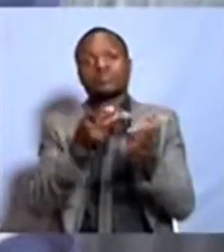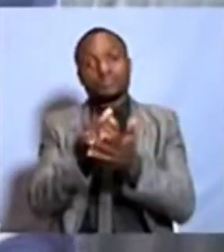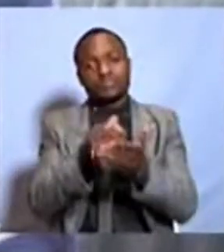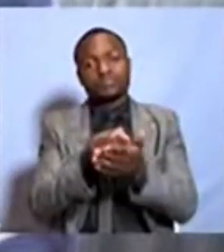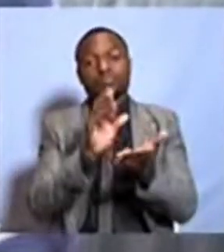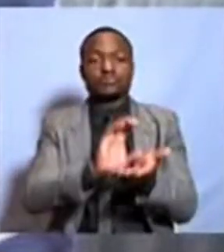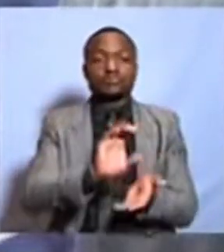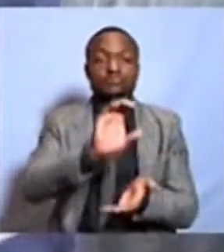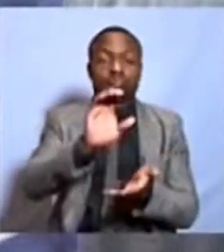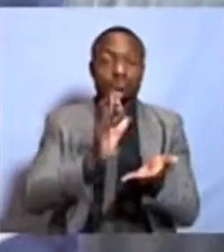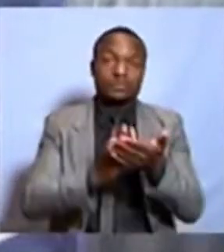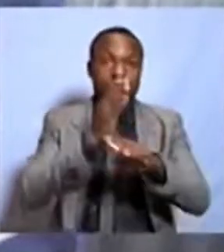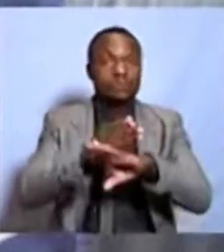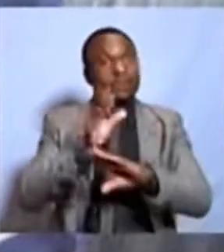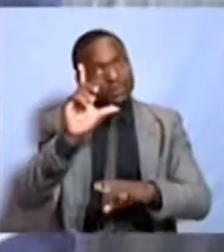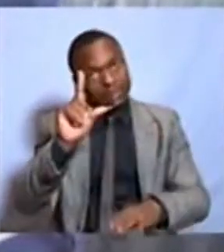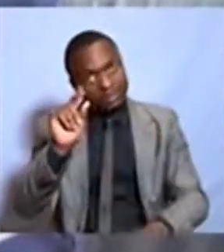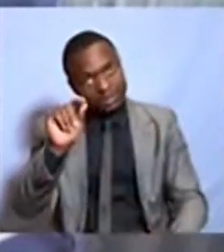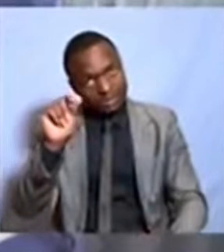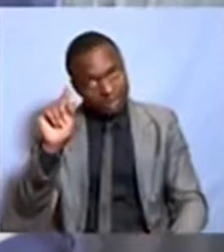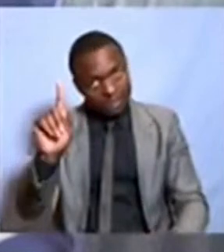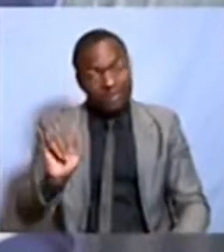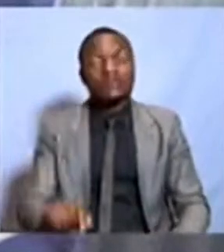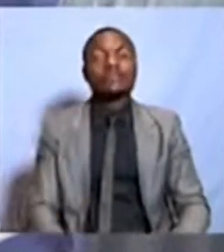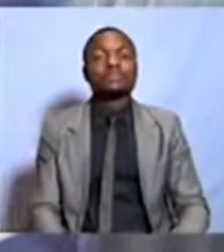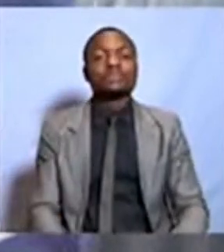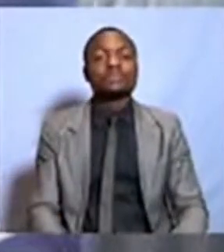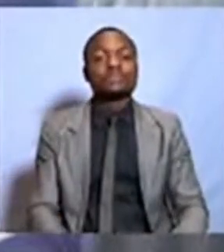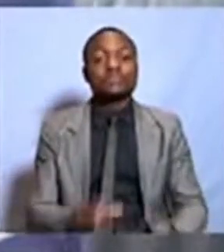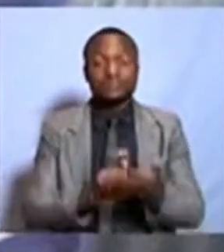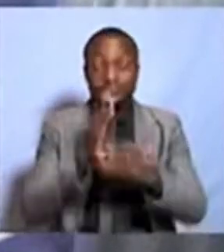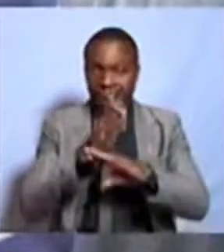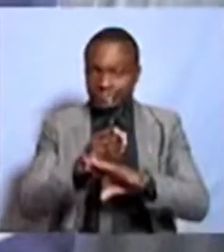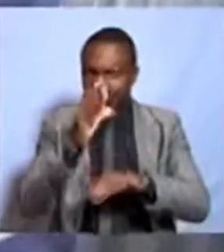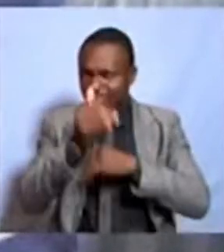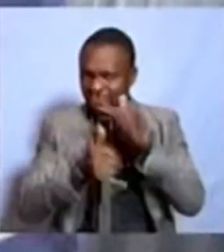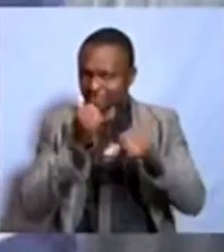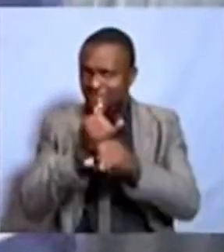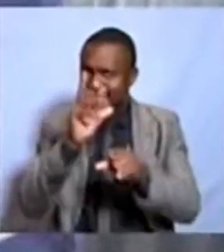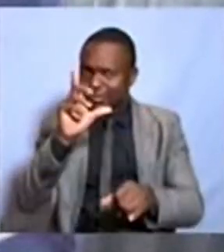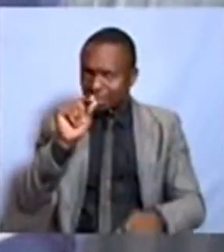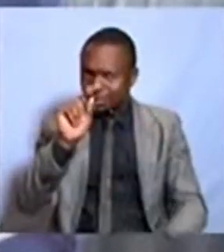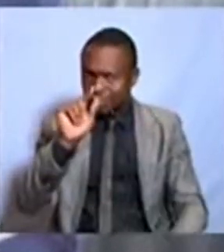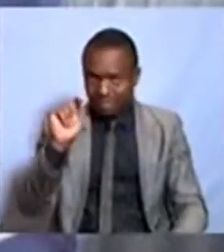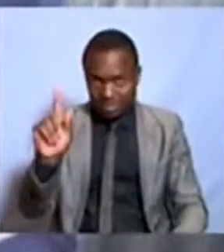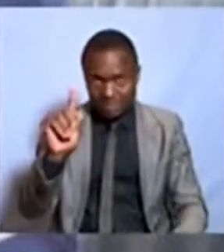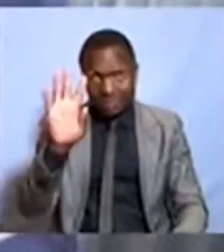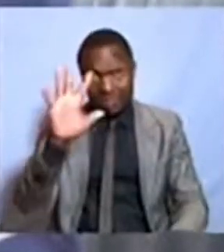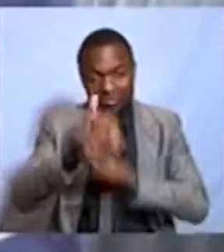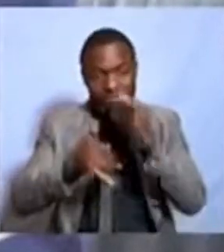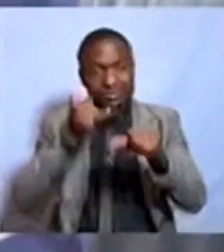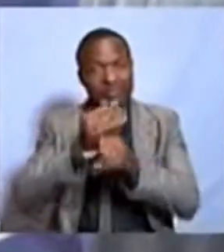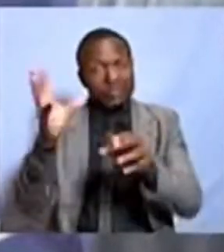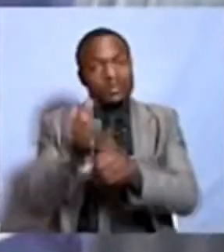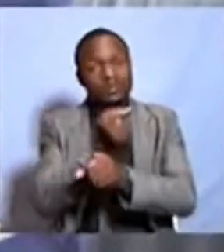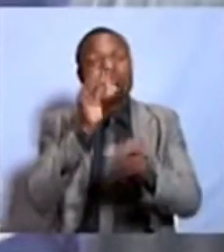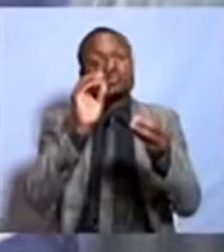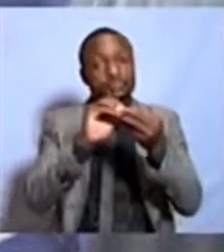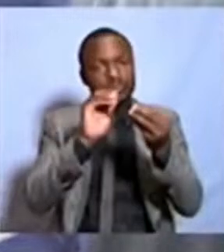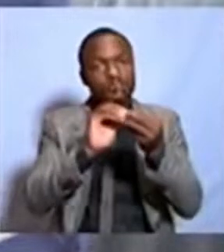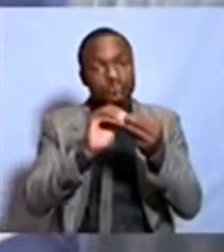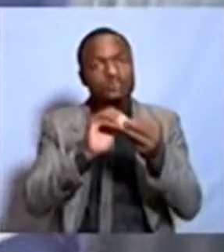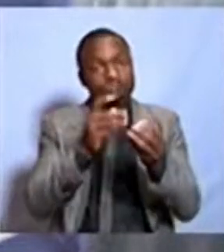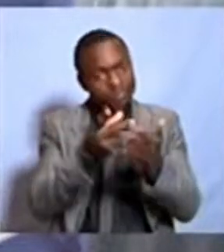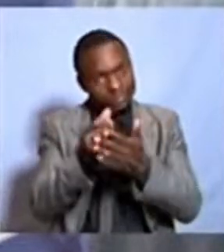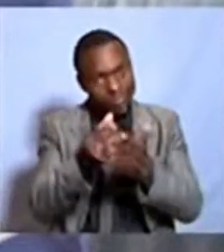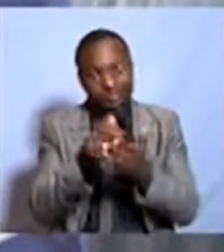segment after the 2021 after the year 2021, which in the last 5 years got the highest funds.